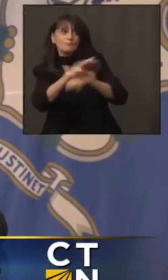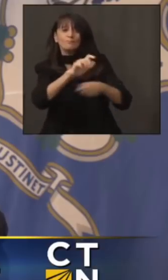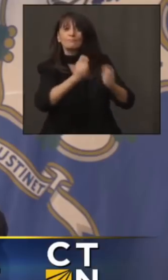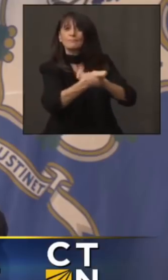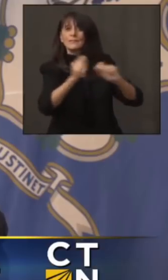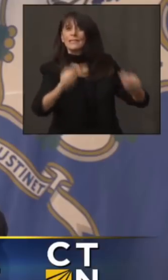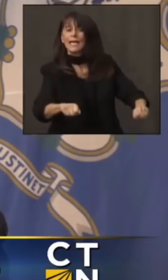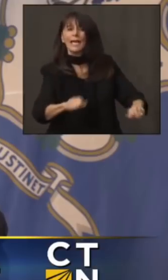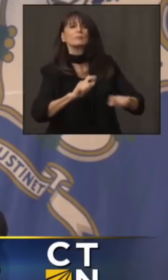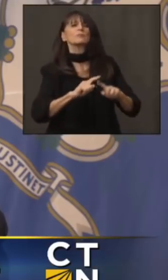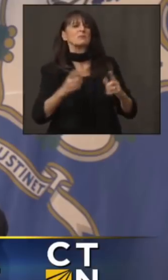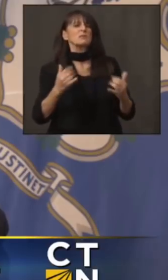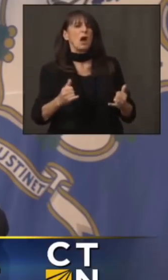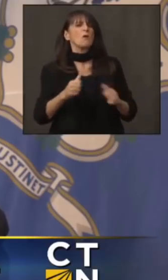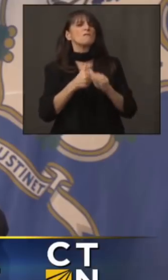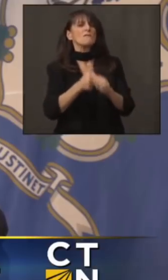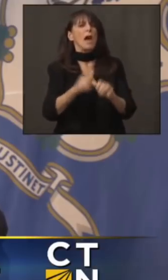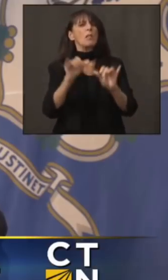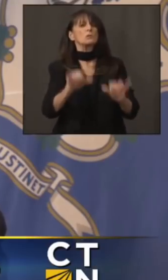right now we're sticking to our plan.